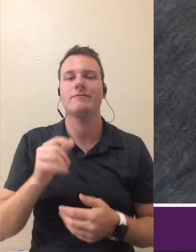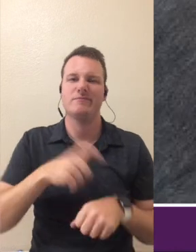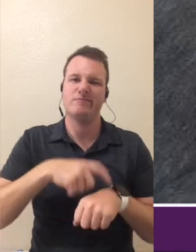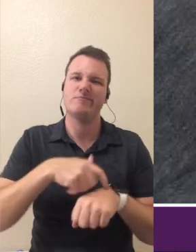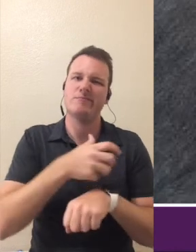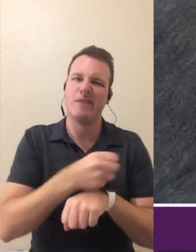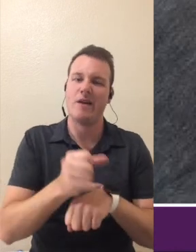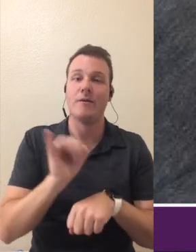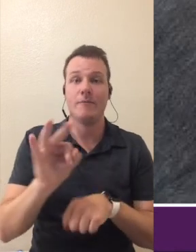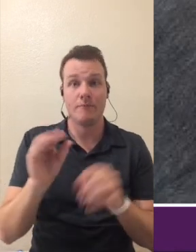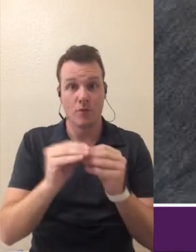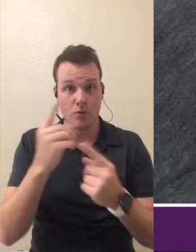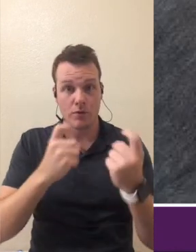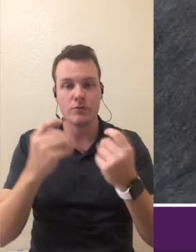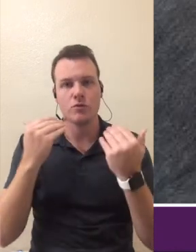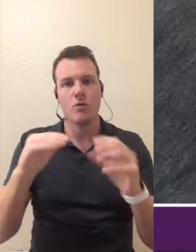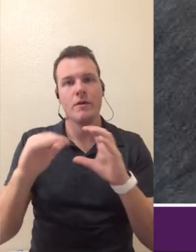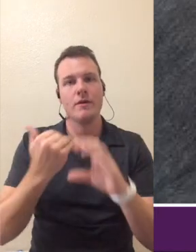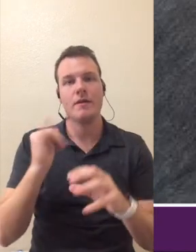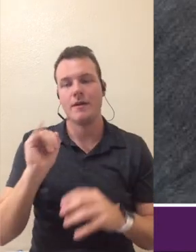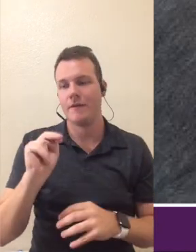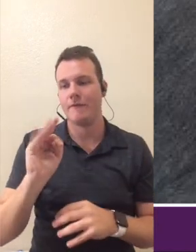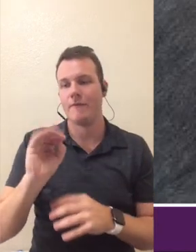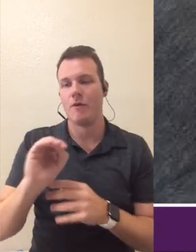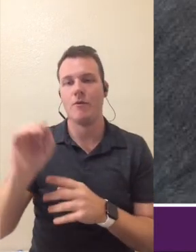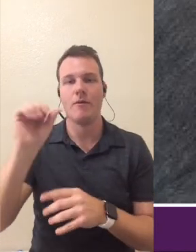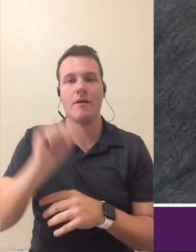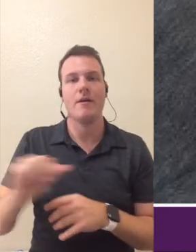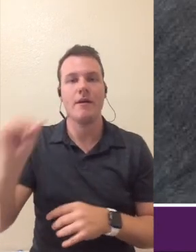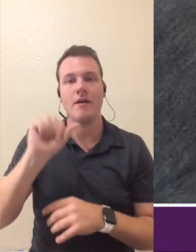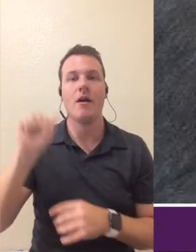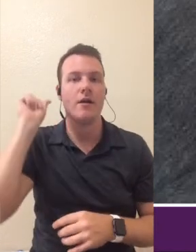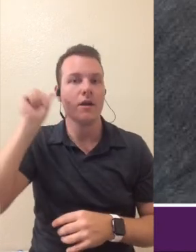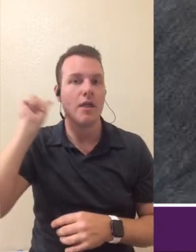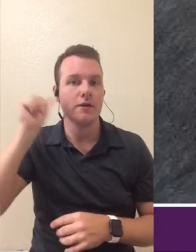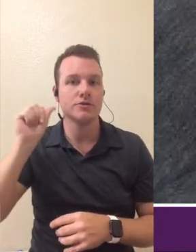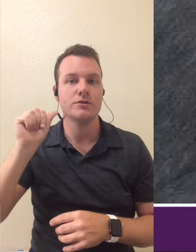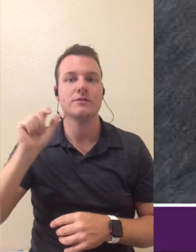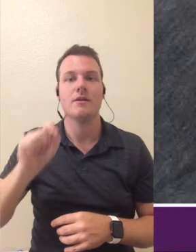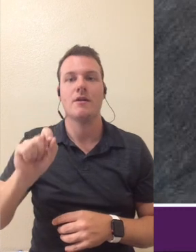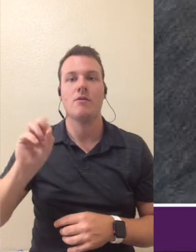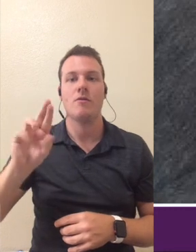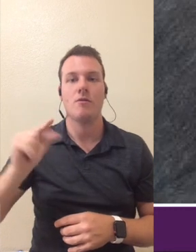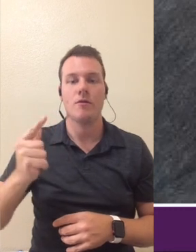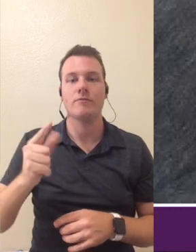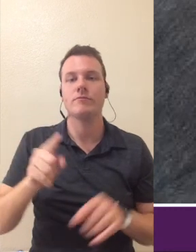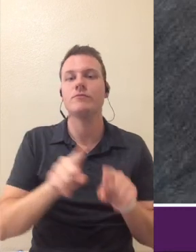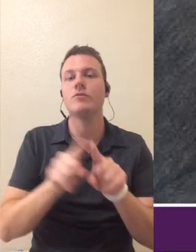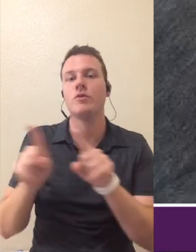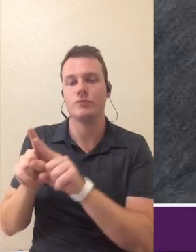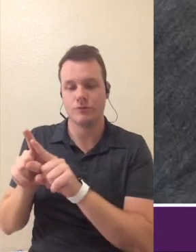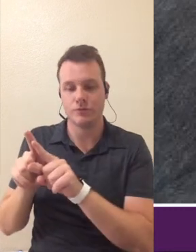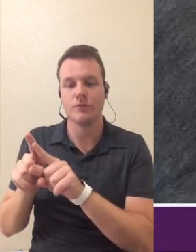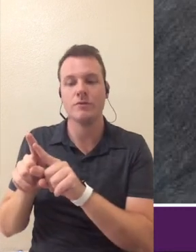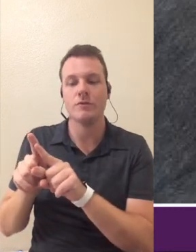have additional questions, please send them to info@audiologist.org, or you can send them to